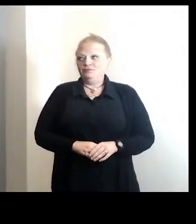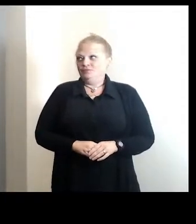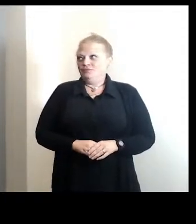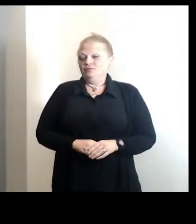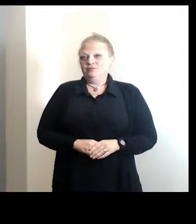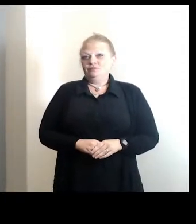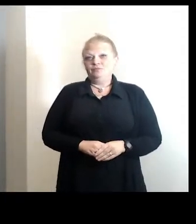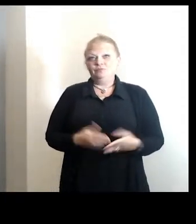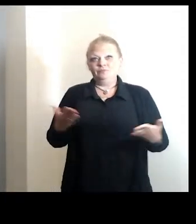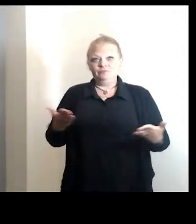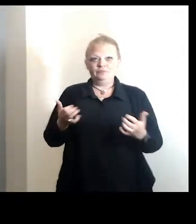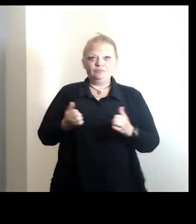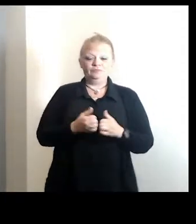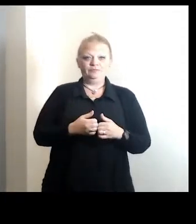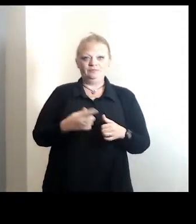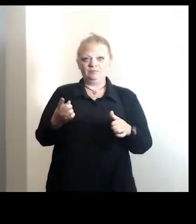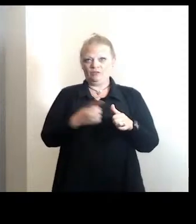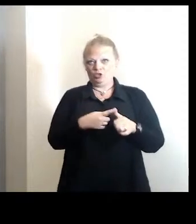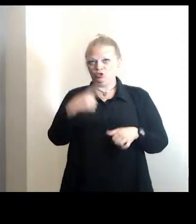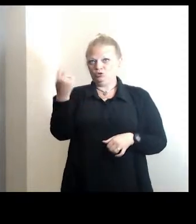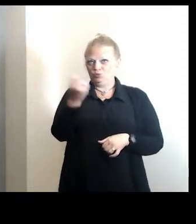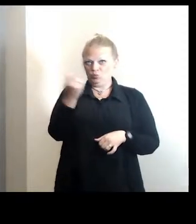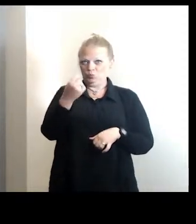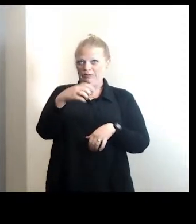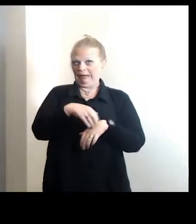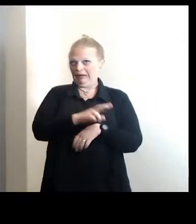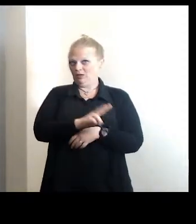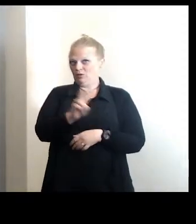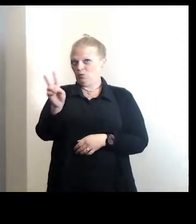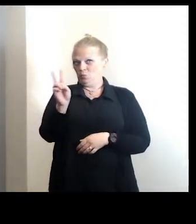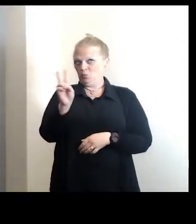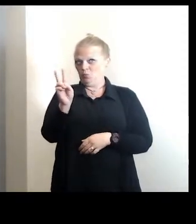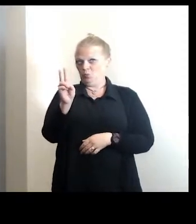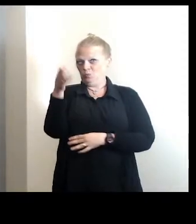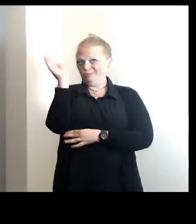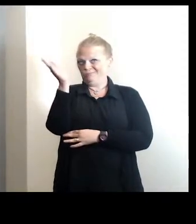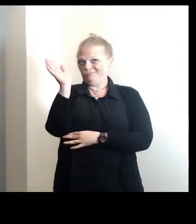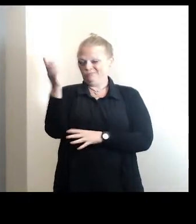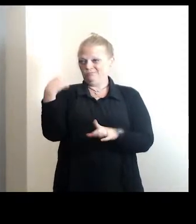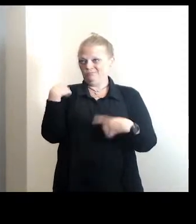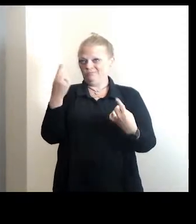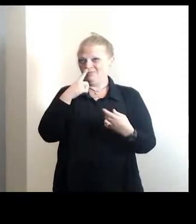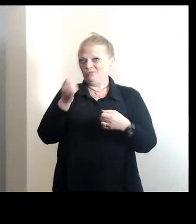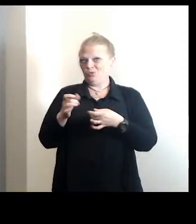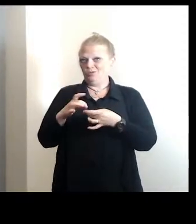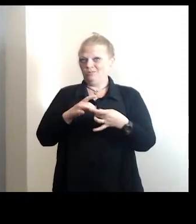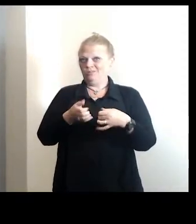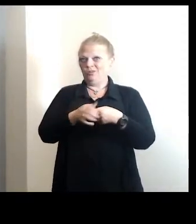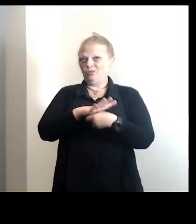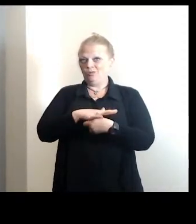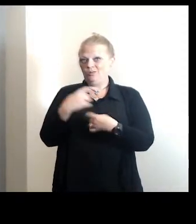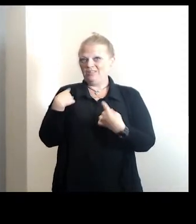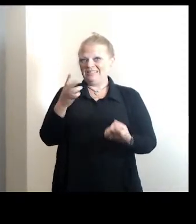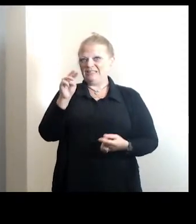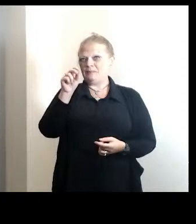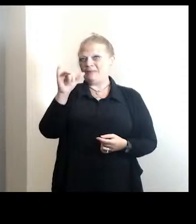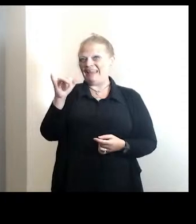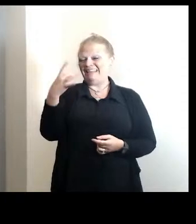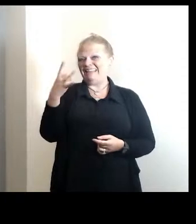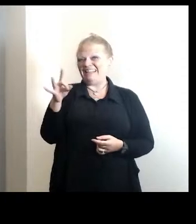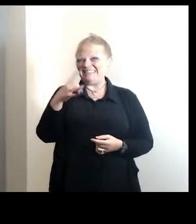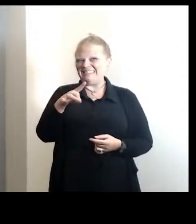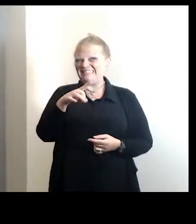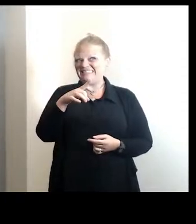We are here with the first Tuesday at 2 press conference that we've had regarding COVID-19 since May 18th,